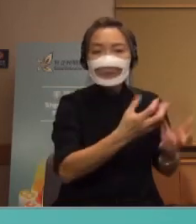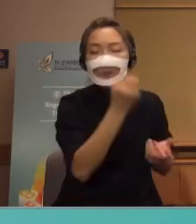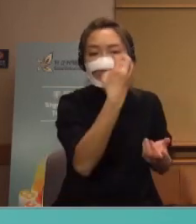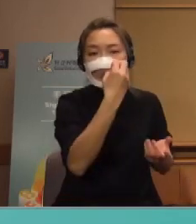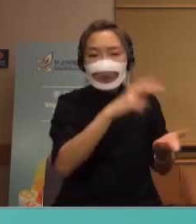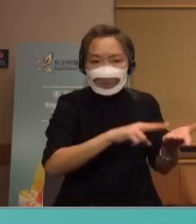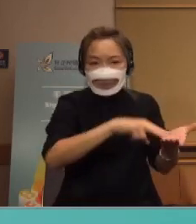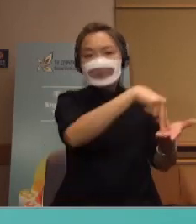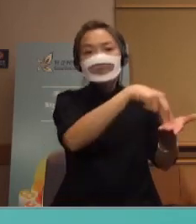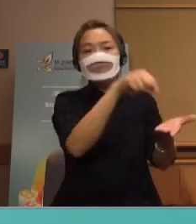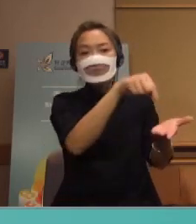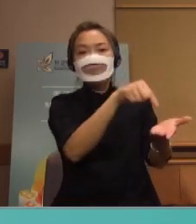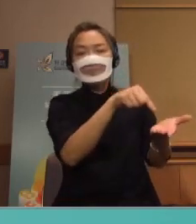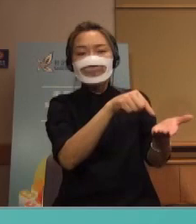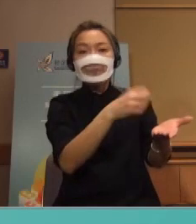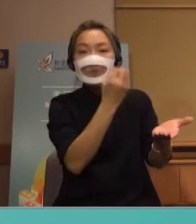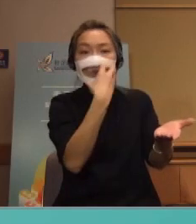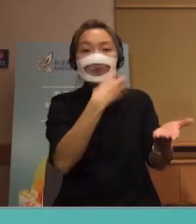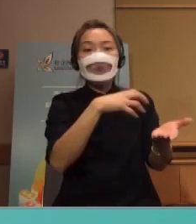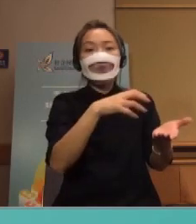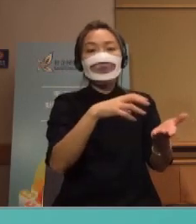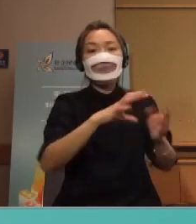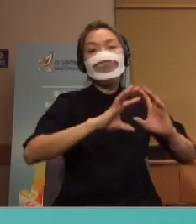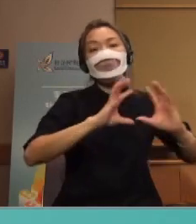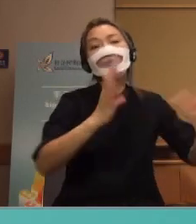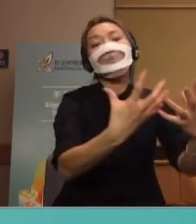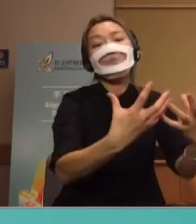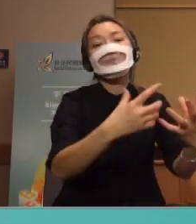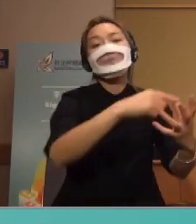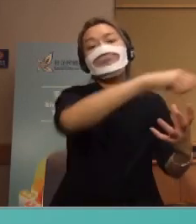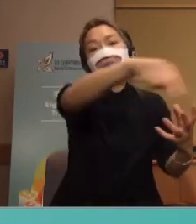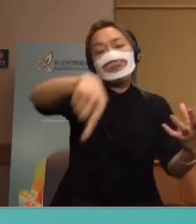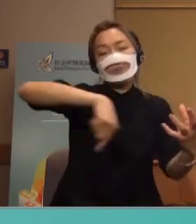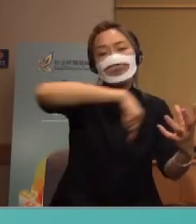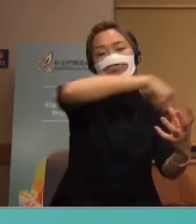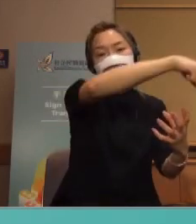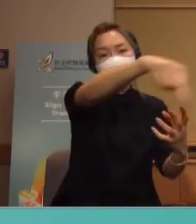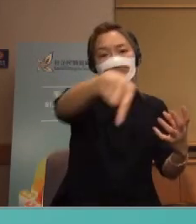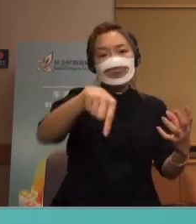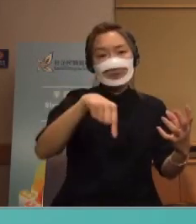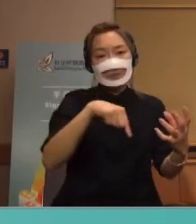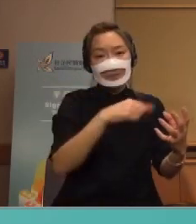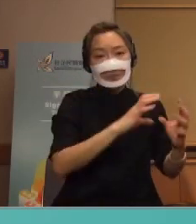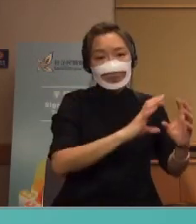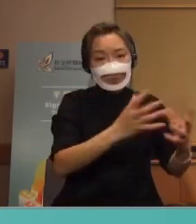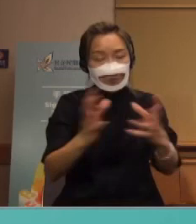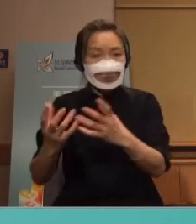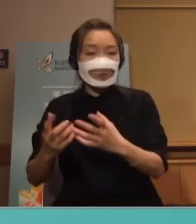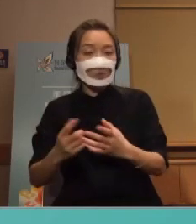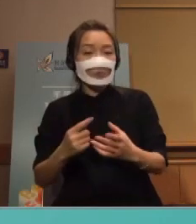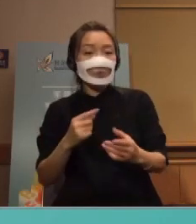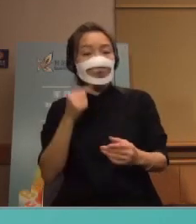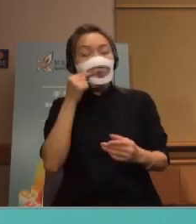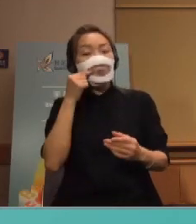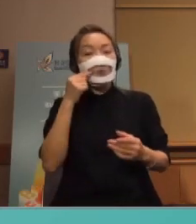like specifically, we're actually doing more offline events for them. And which is they actually appreciate, because not something just virtual, right?